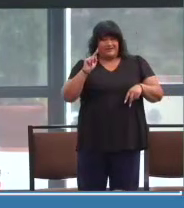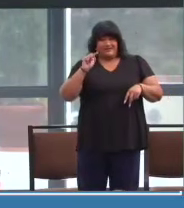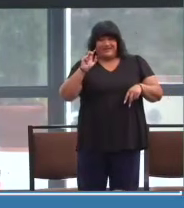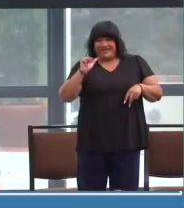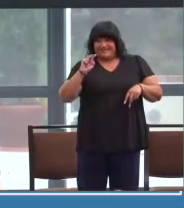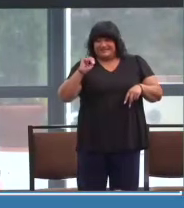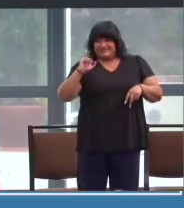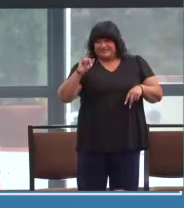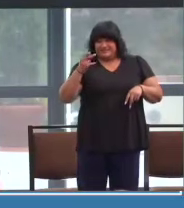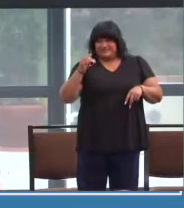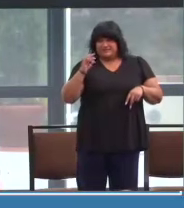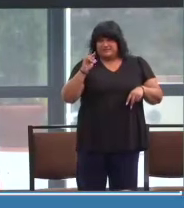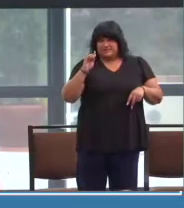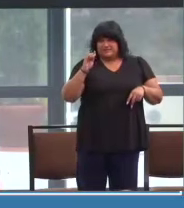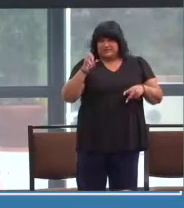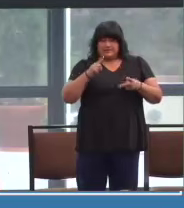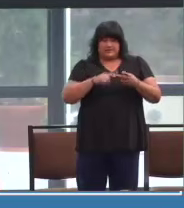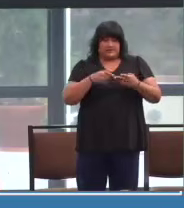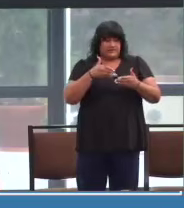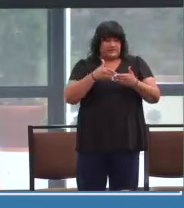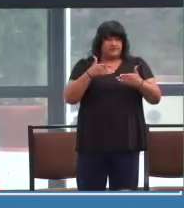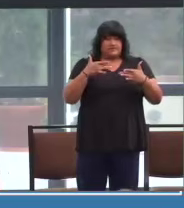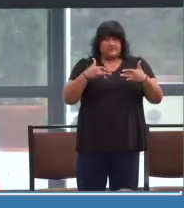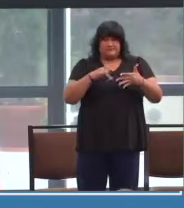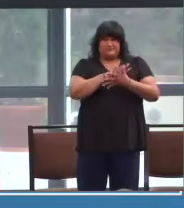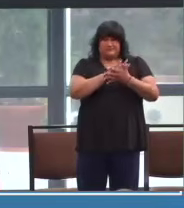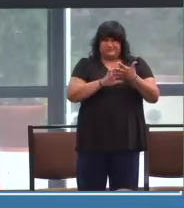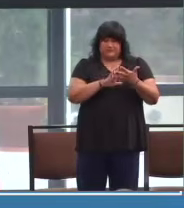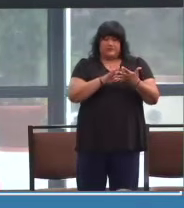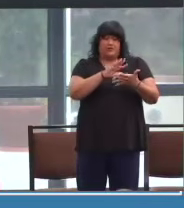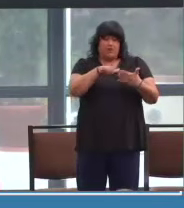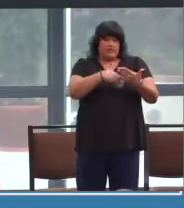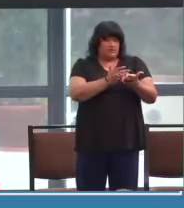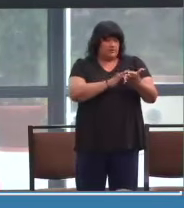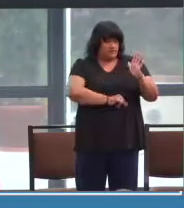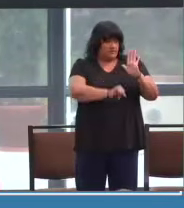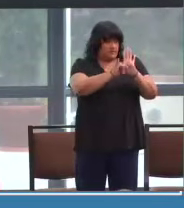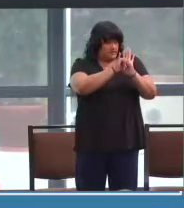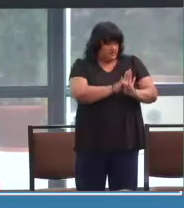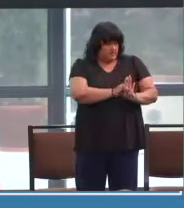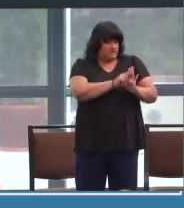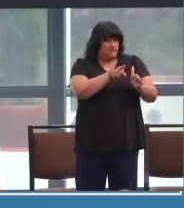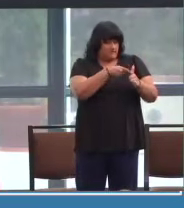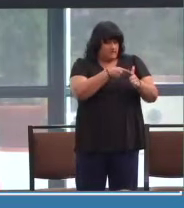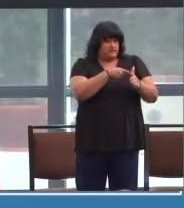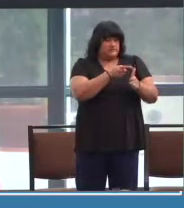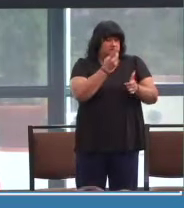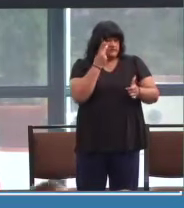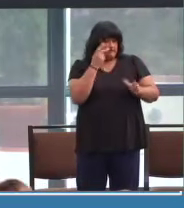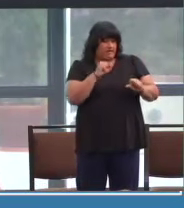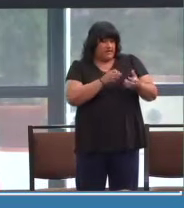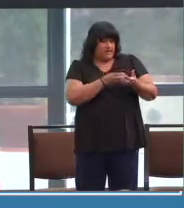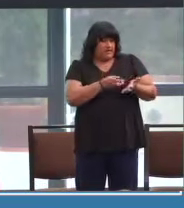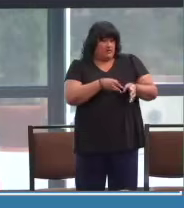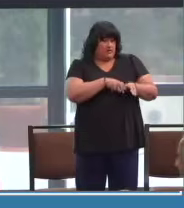antidepressants, and certain diuretics as well. You want to identify these medications, see if you could come off of them before